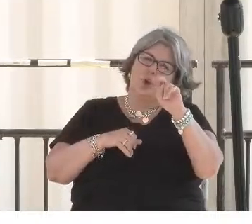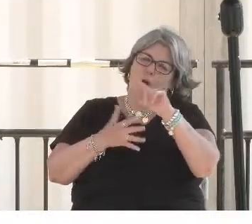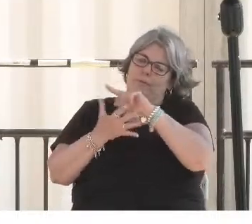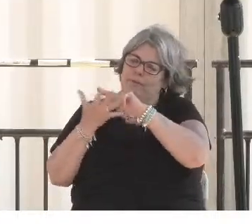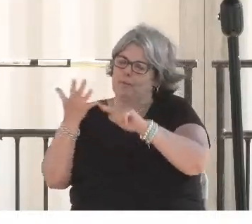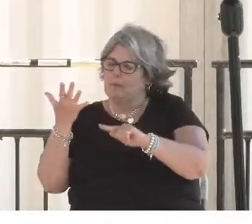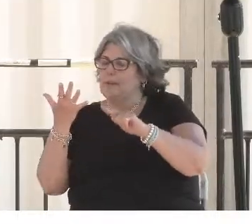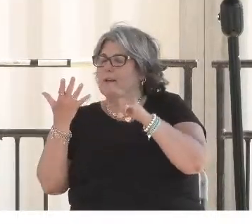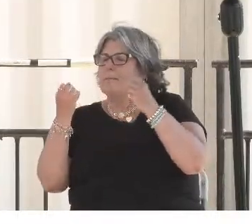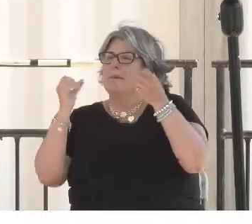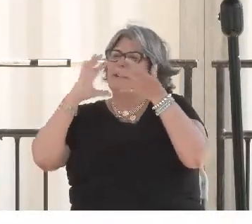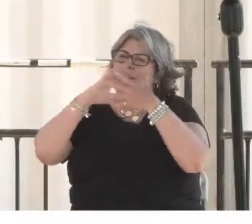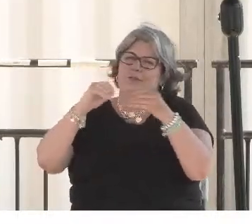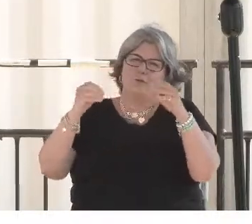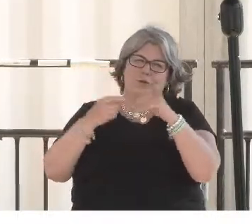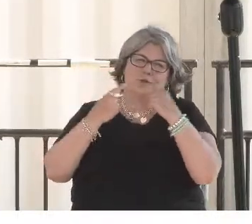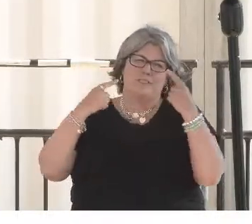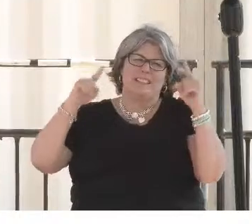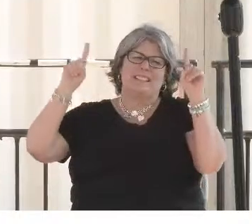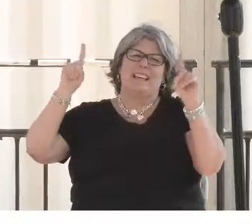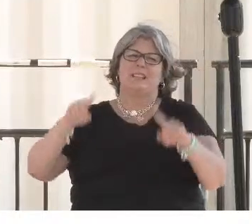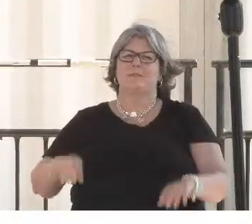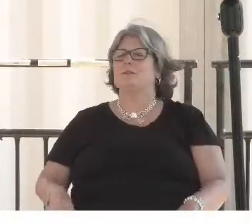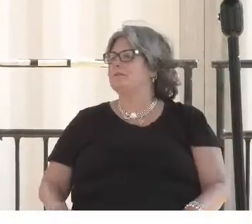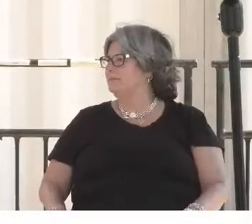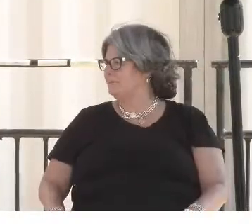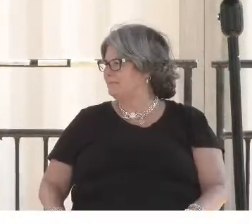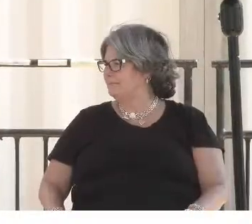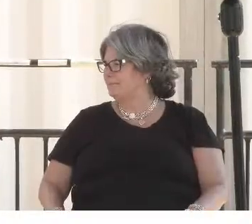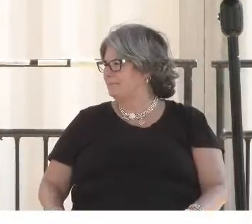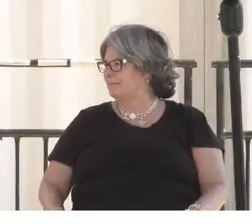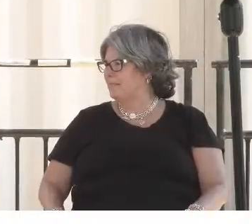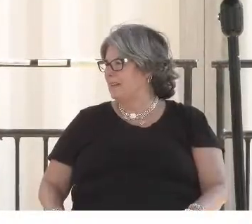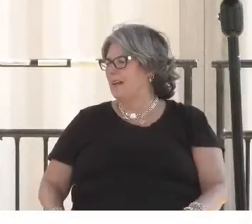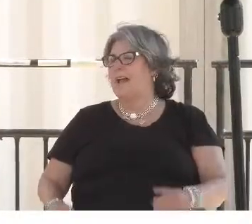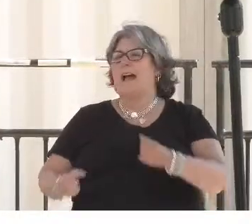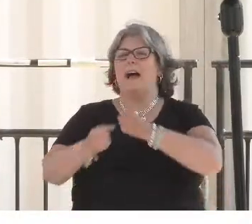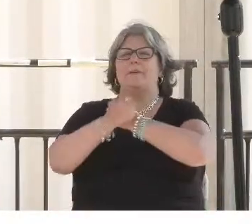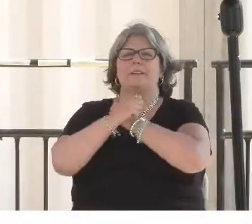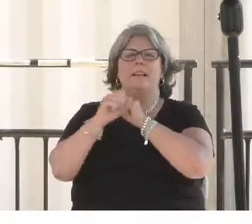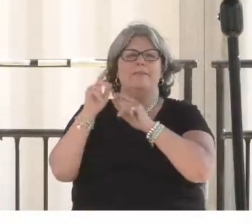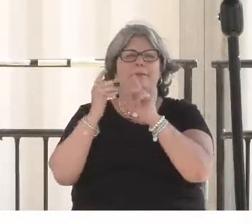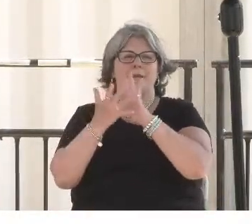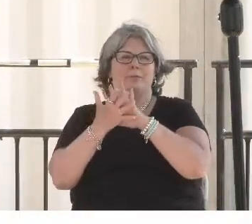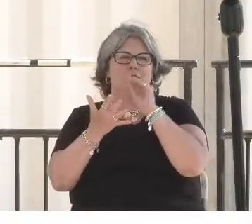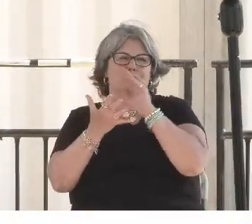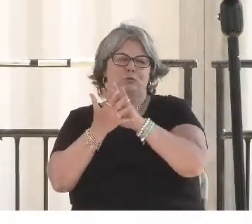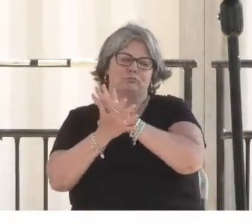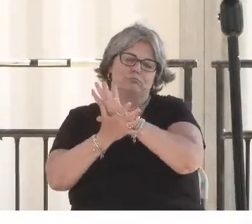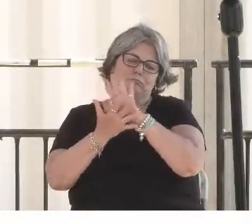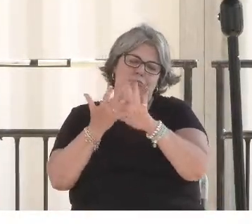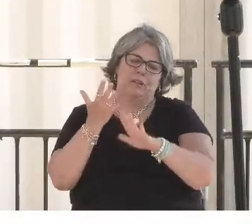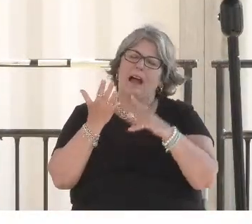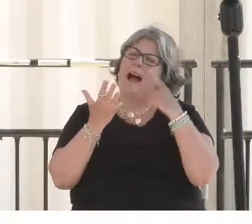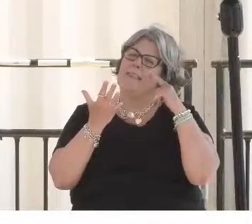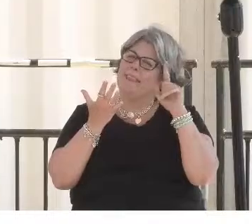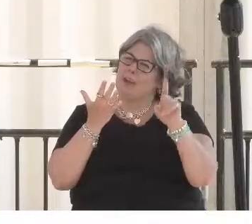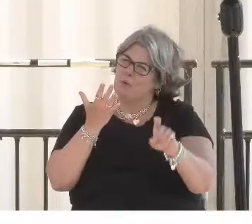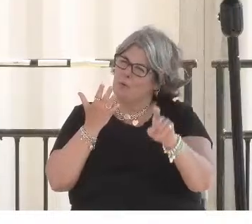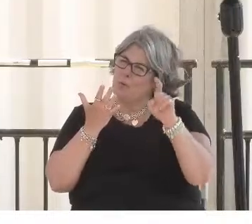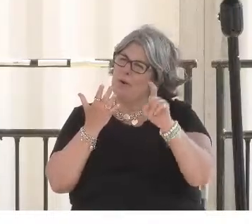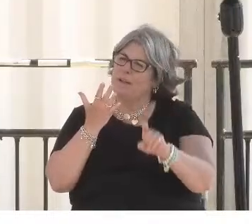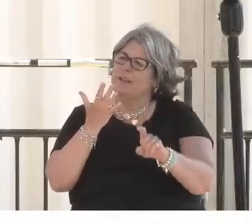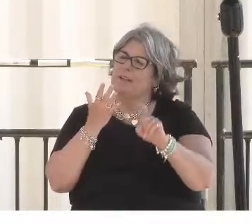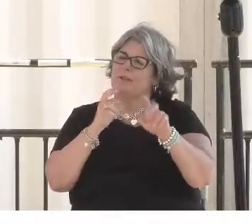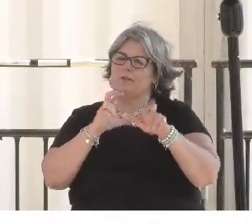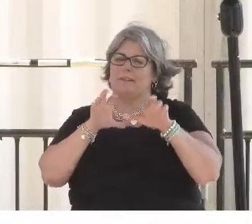very successful researchers, and I would love people to learn about some of those, basically. So I do think we need to invest a